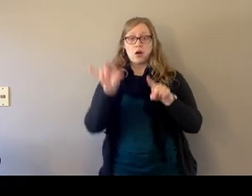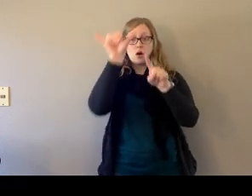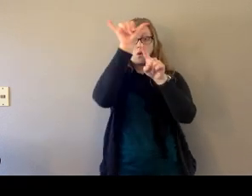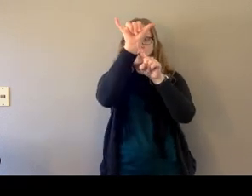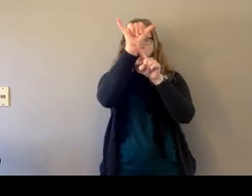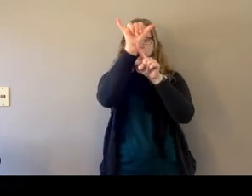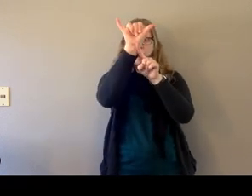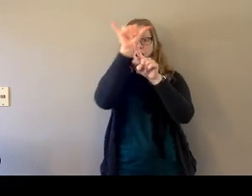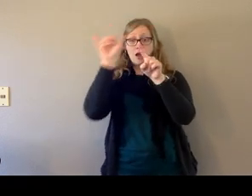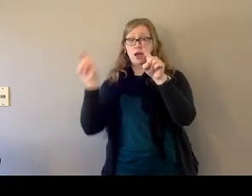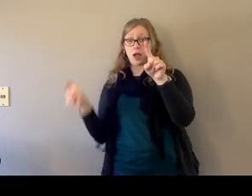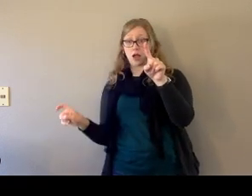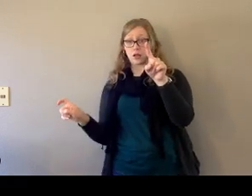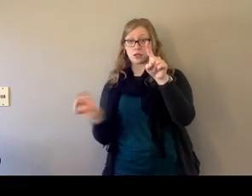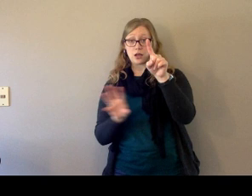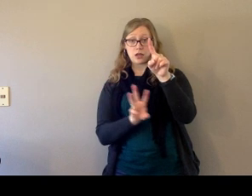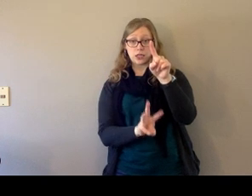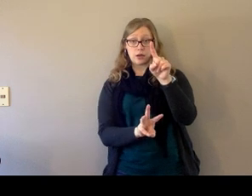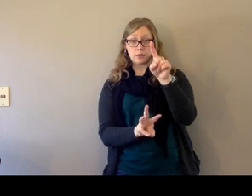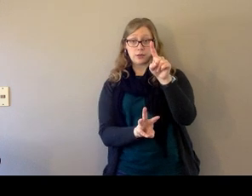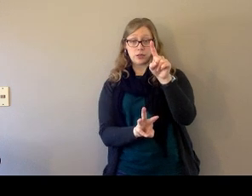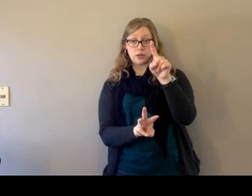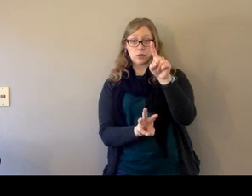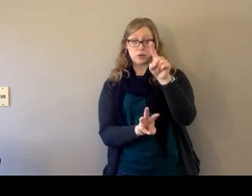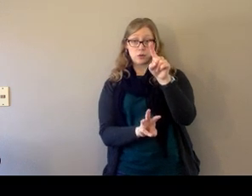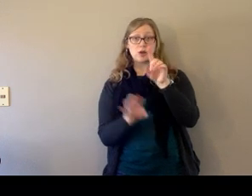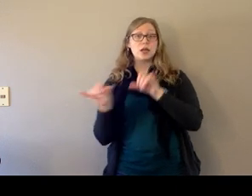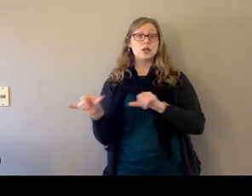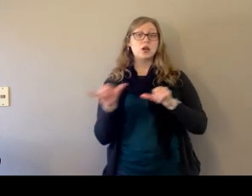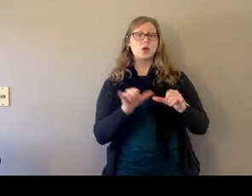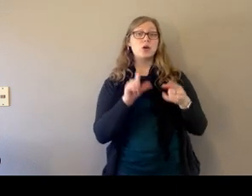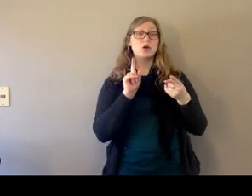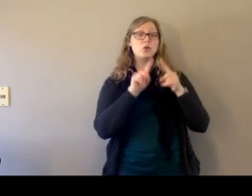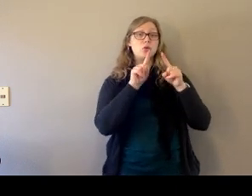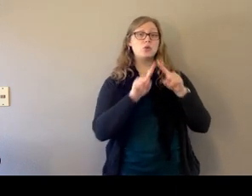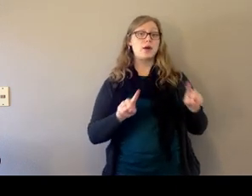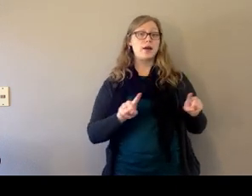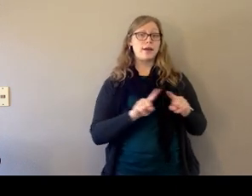YXW is congruent to triangle